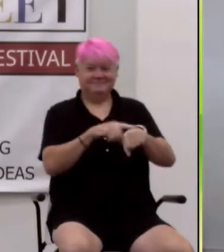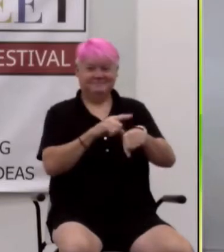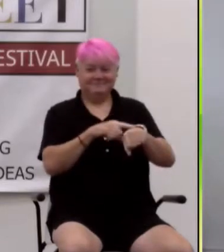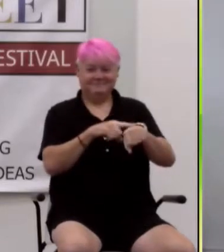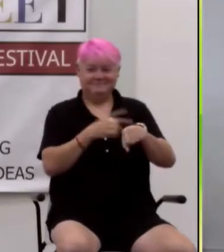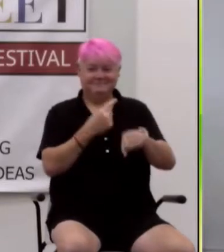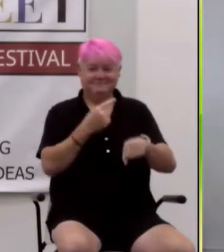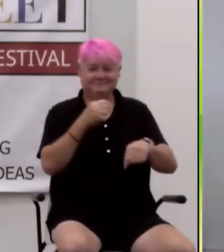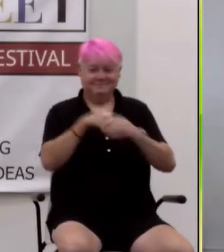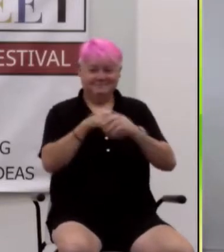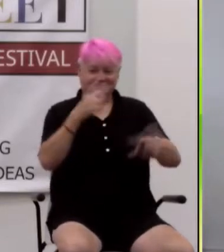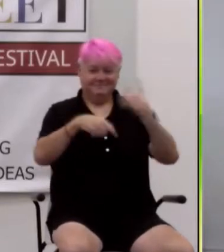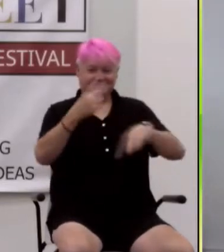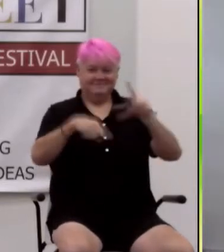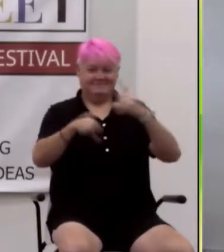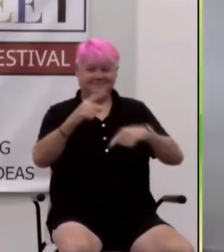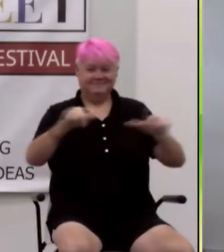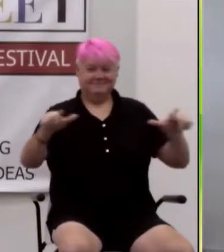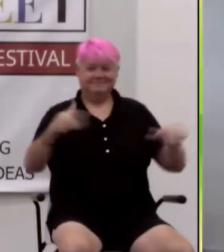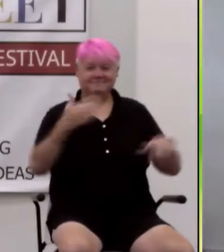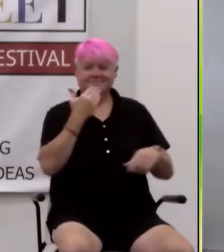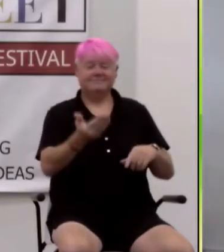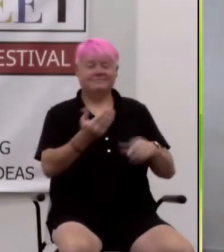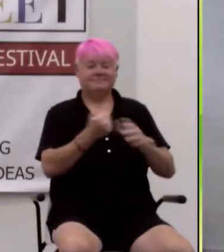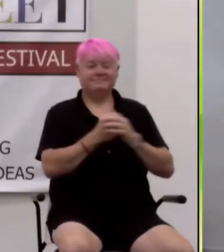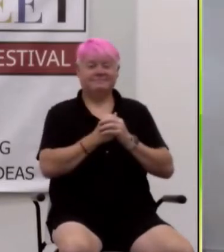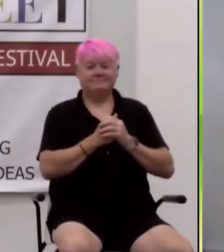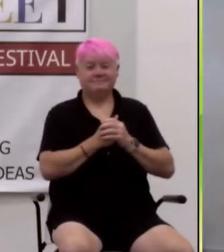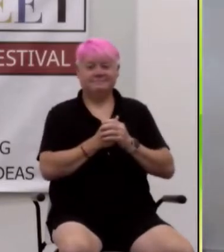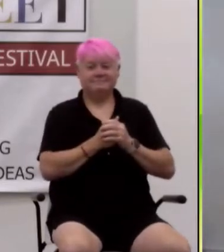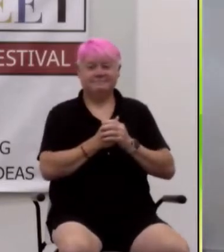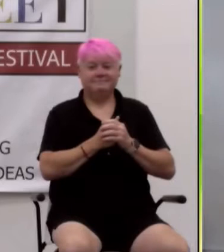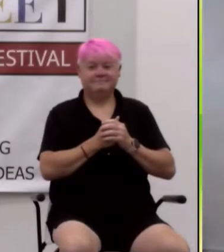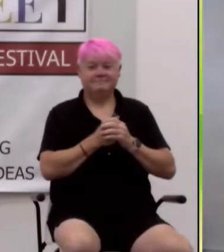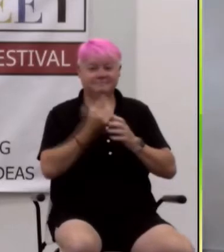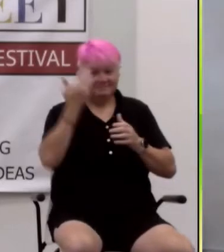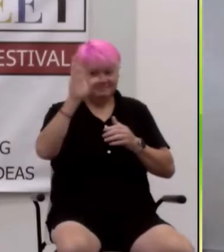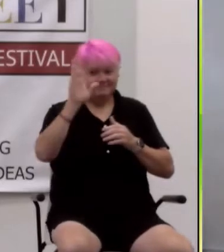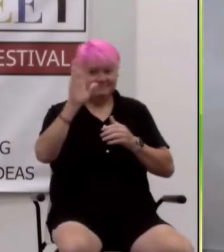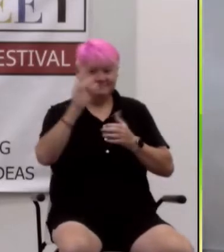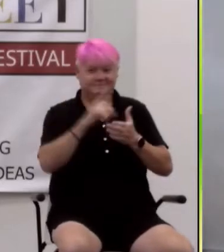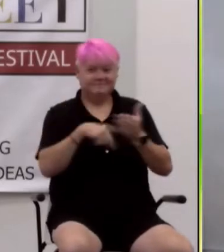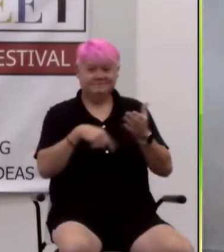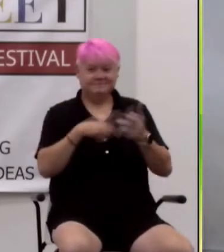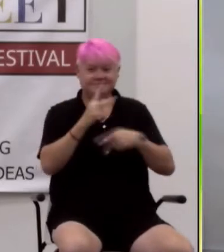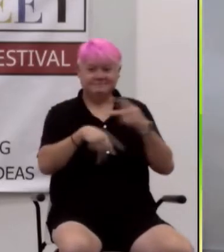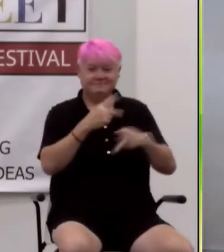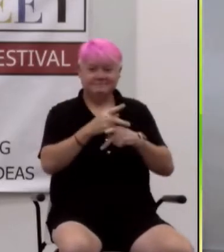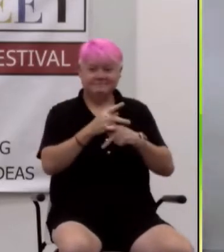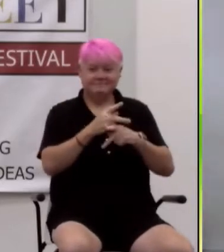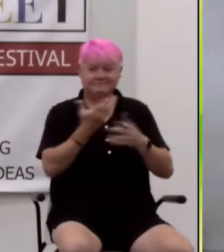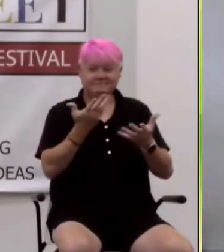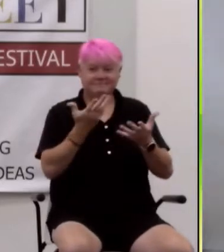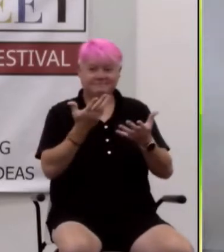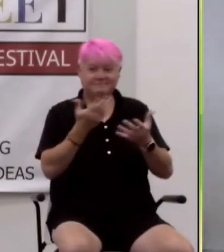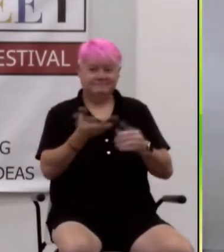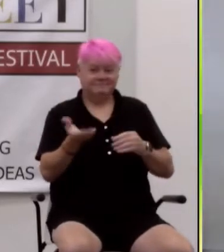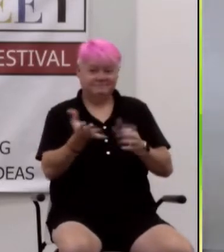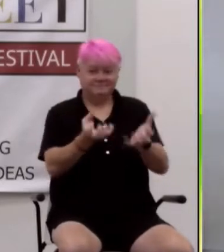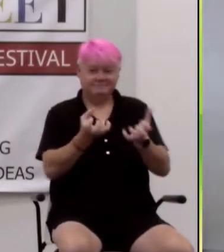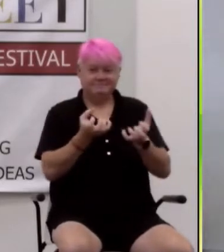language, so thank you very much for that. I don't know what kind of format you guys want to